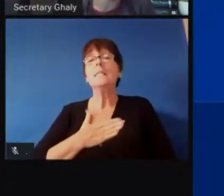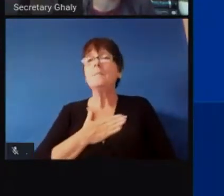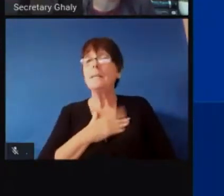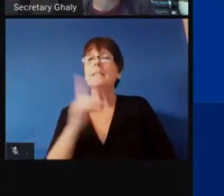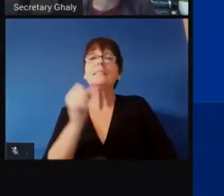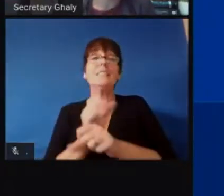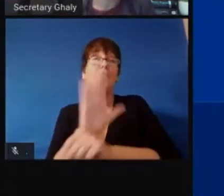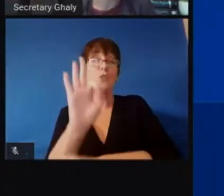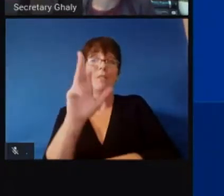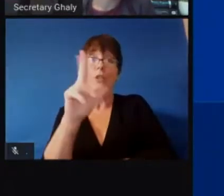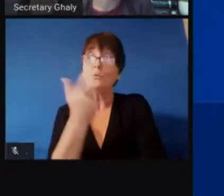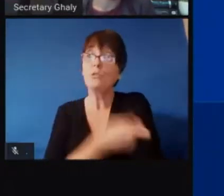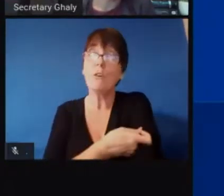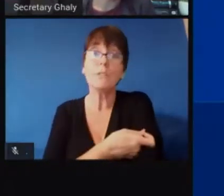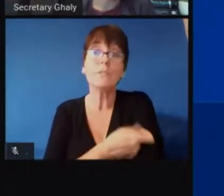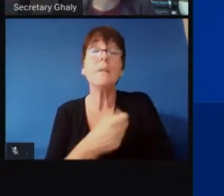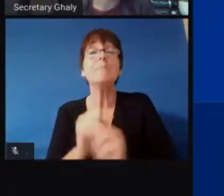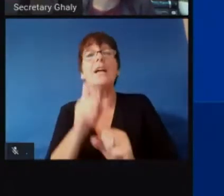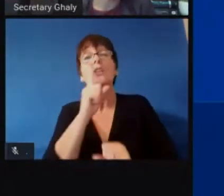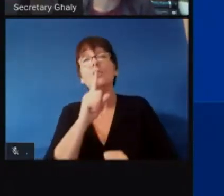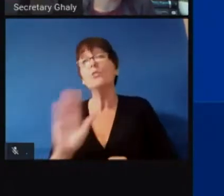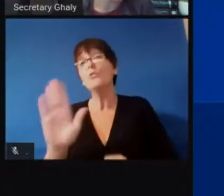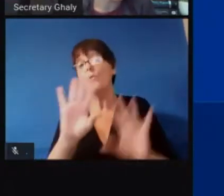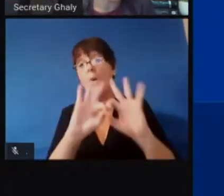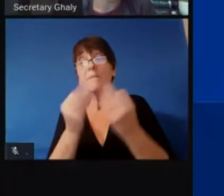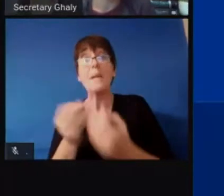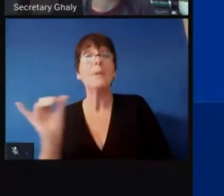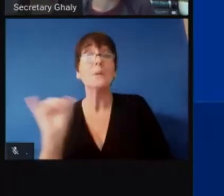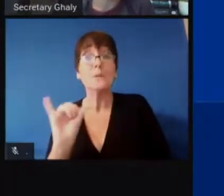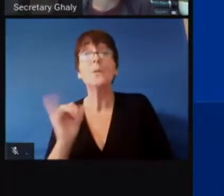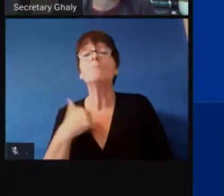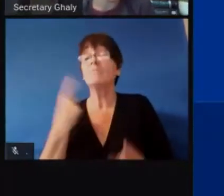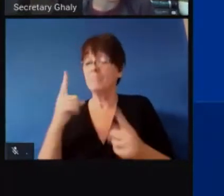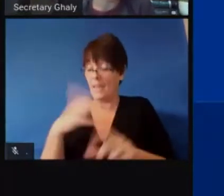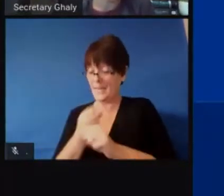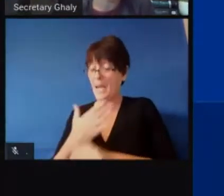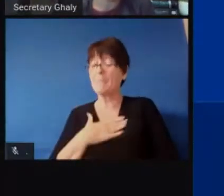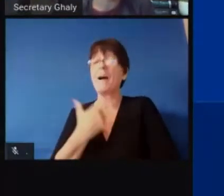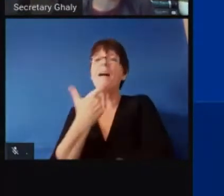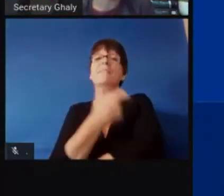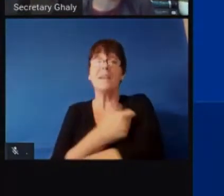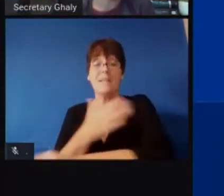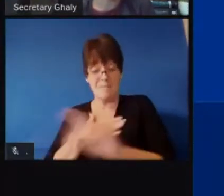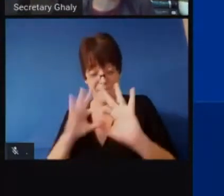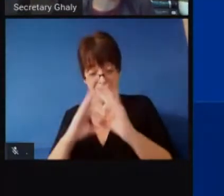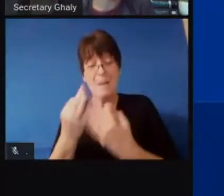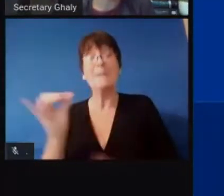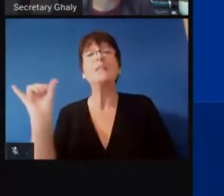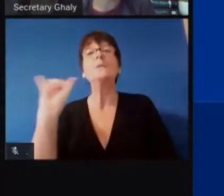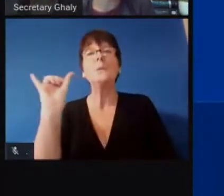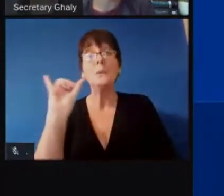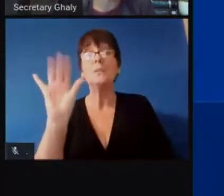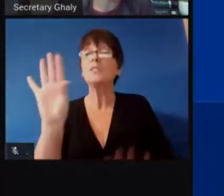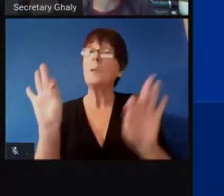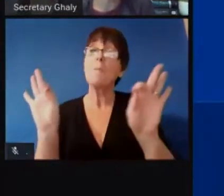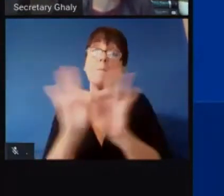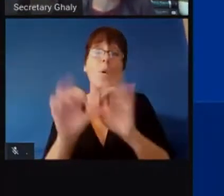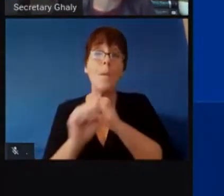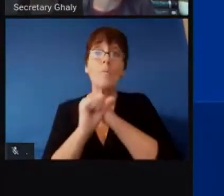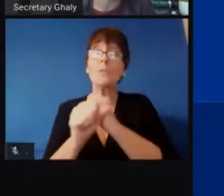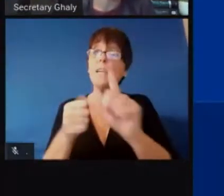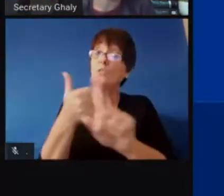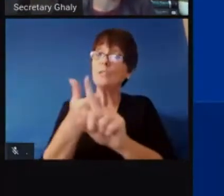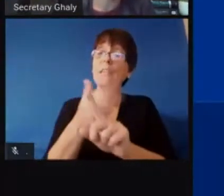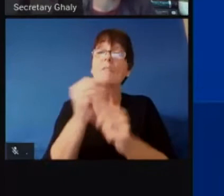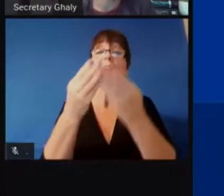flu vaccine and make sure you and your loved ones do. I have gotten mine and my loved ones have. And really, it's important to protect both yourself and